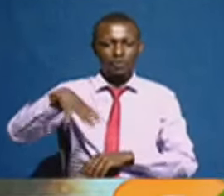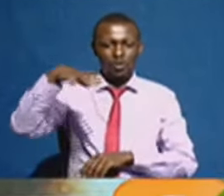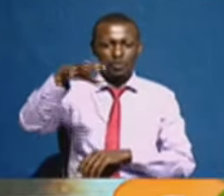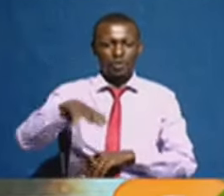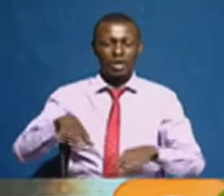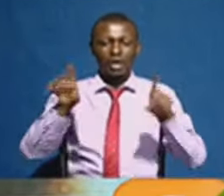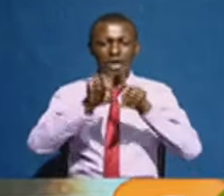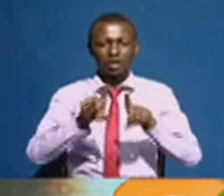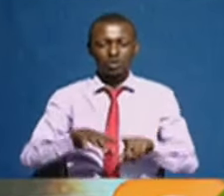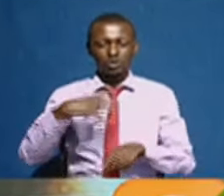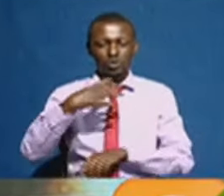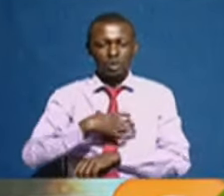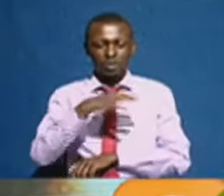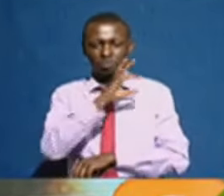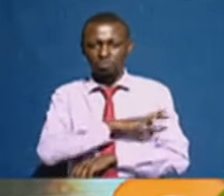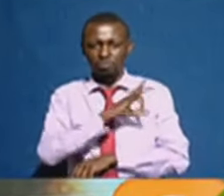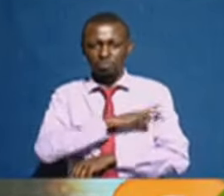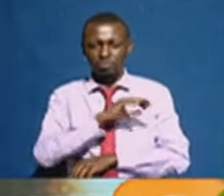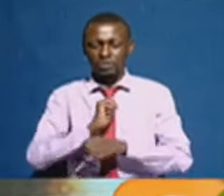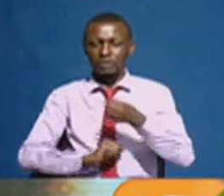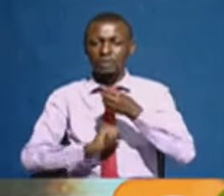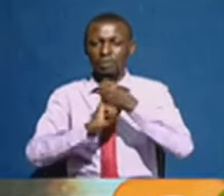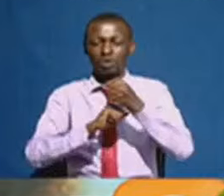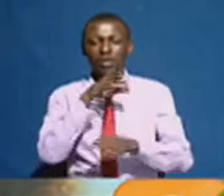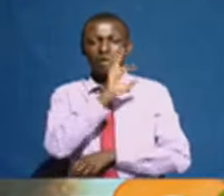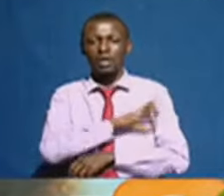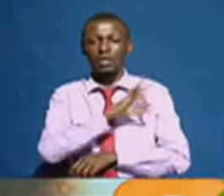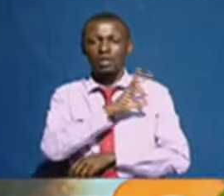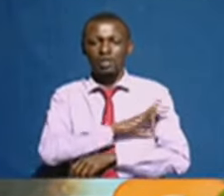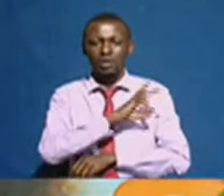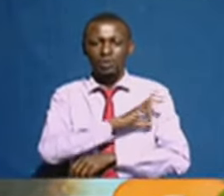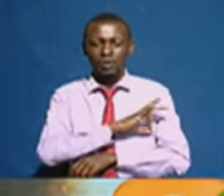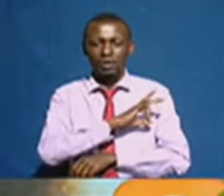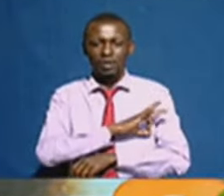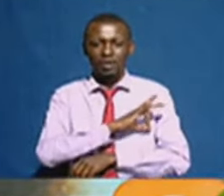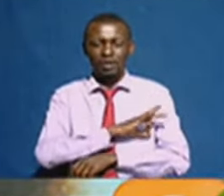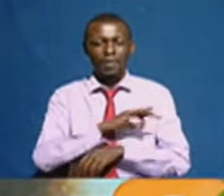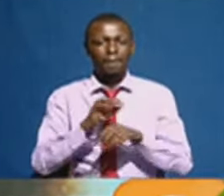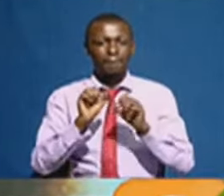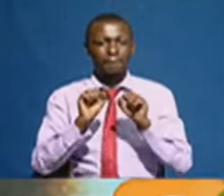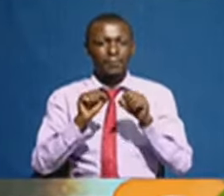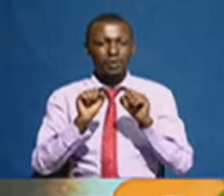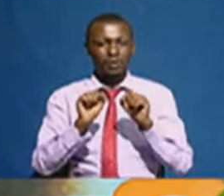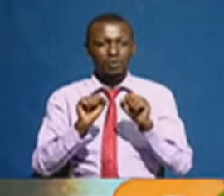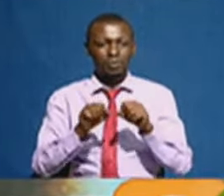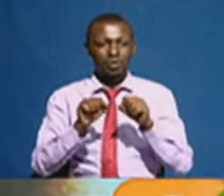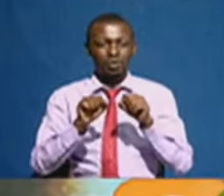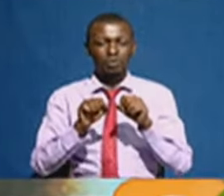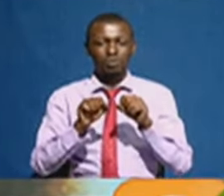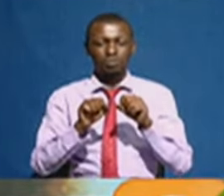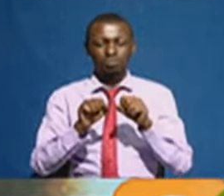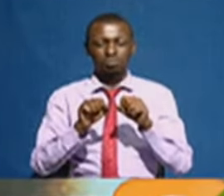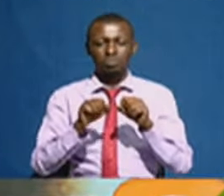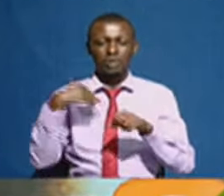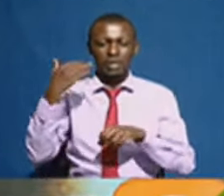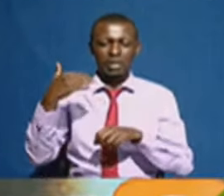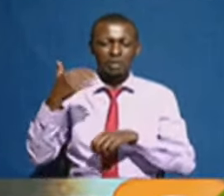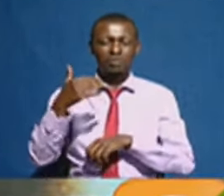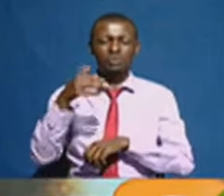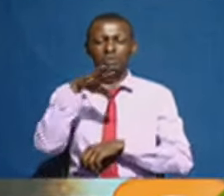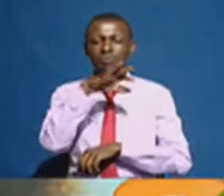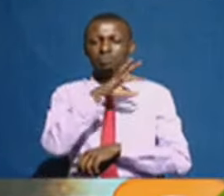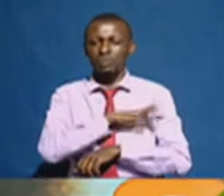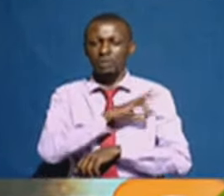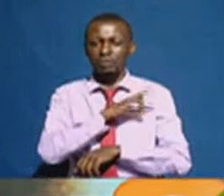allowance. Facilitative allowances include the daily subsistence allowances, or per diems, that many public